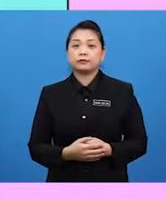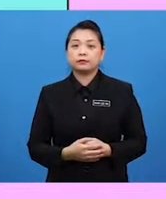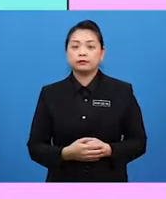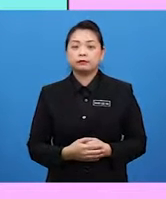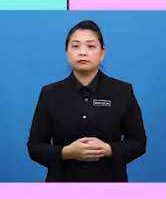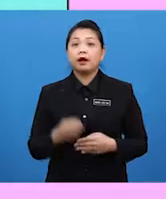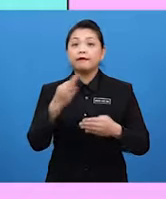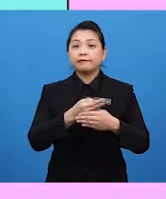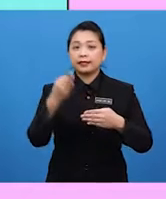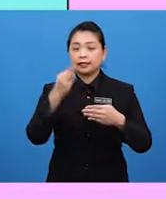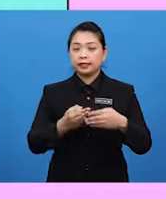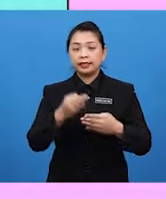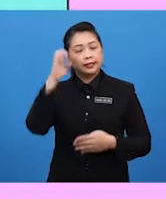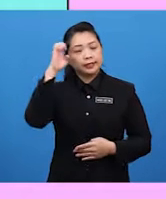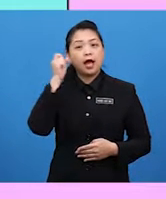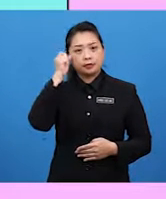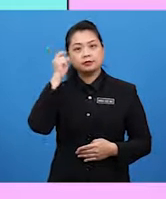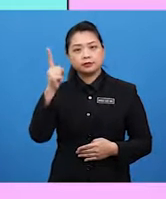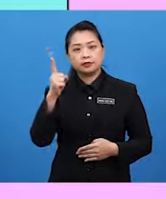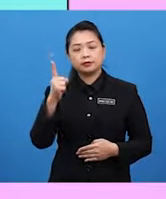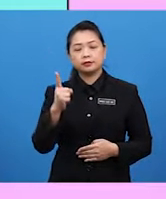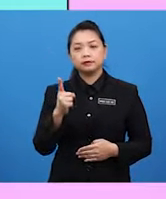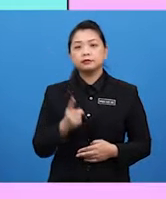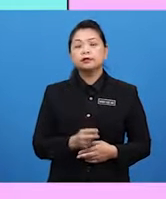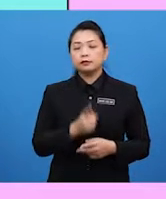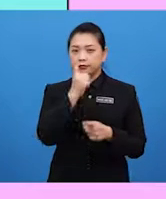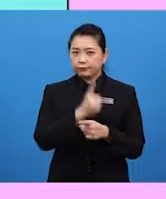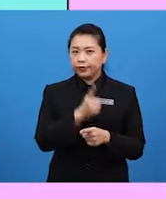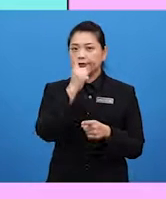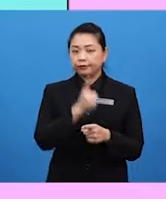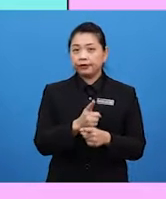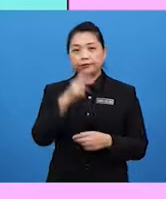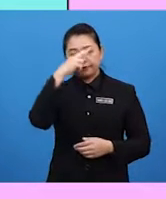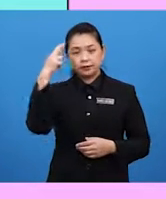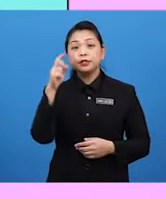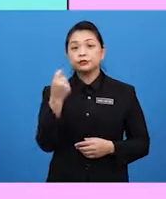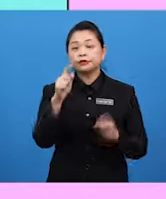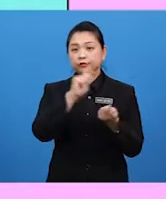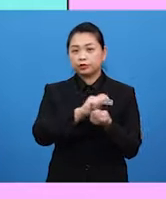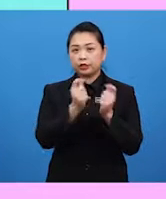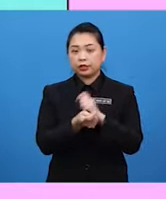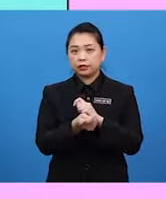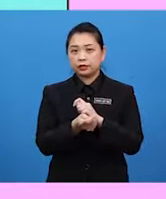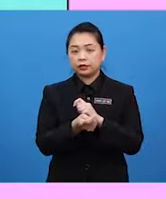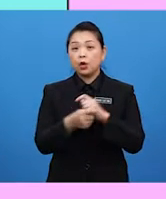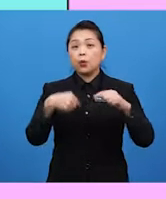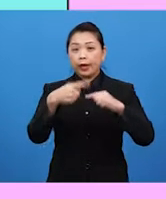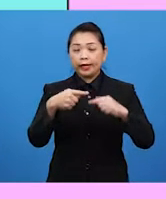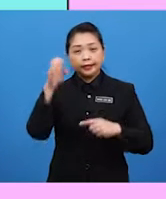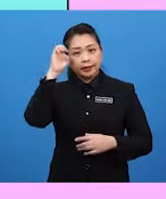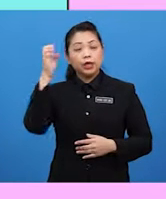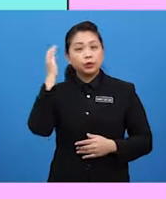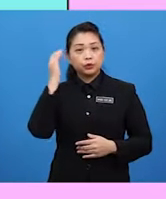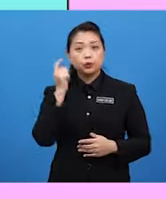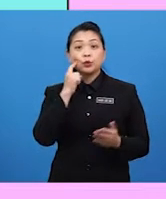Finally, he understands the real reason for the change as he noticed that the child has brought